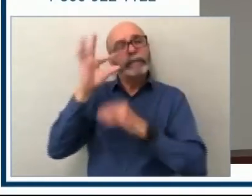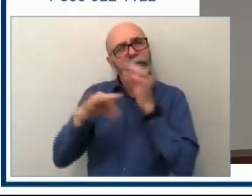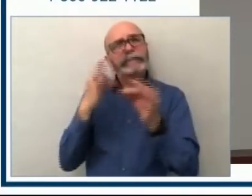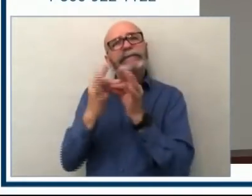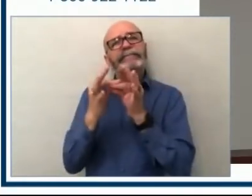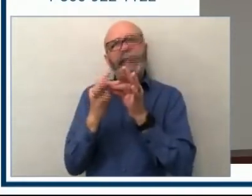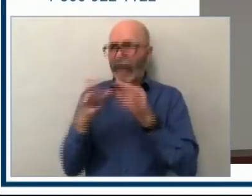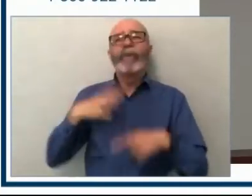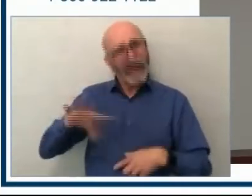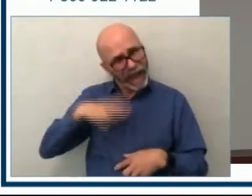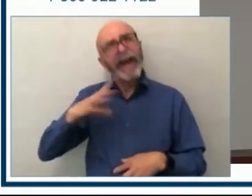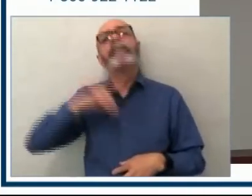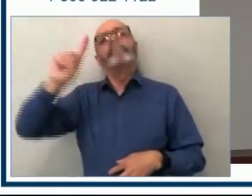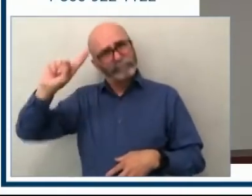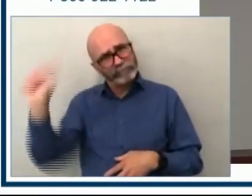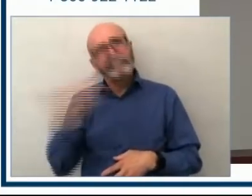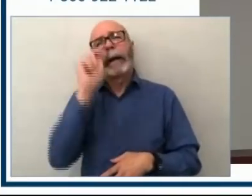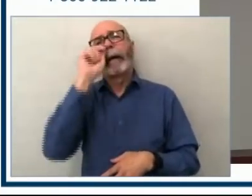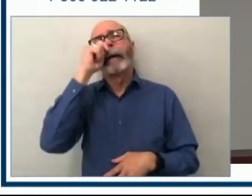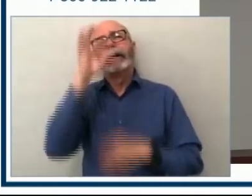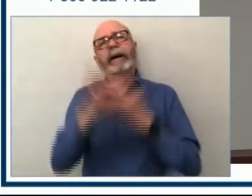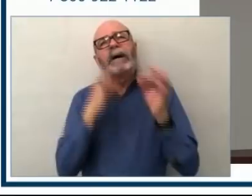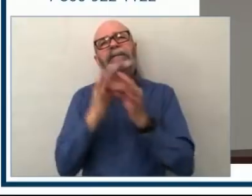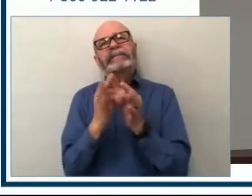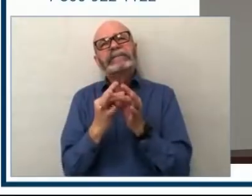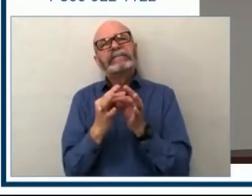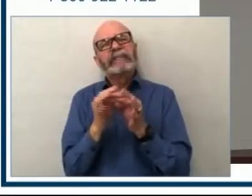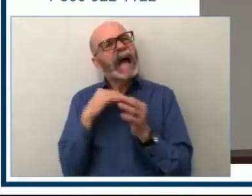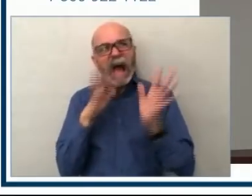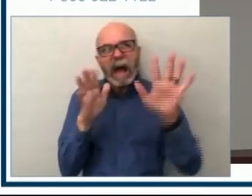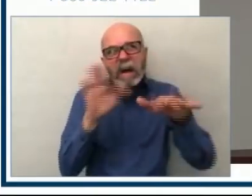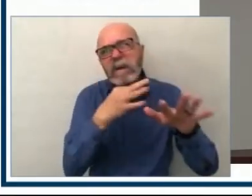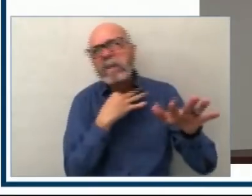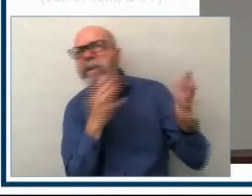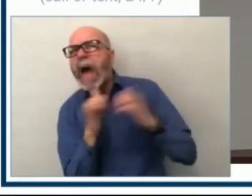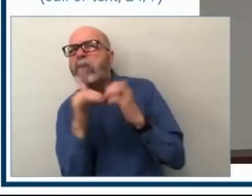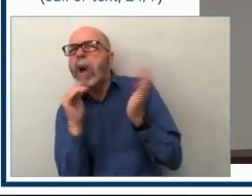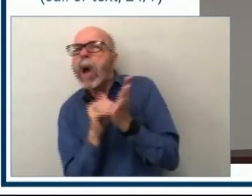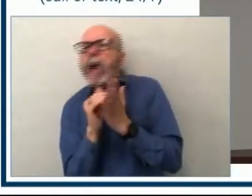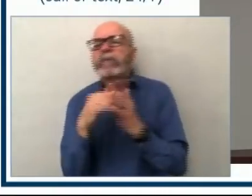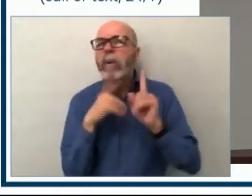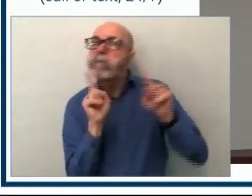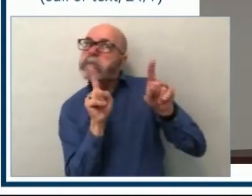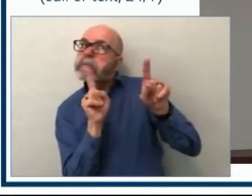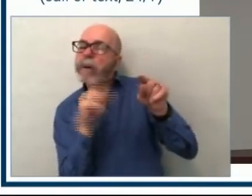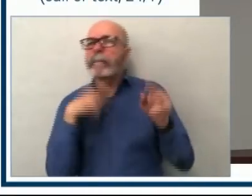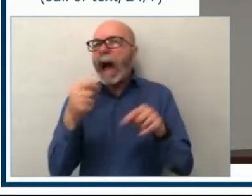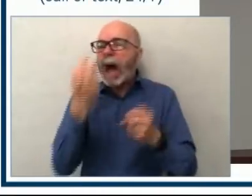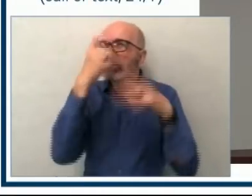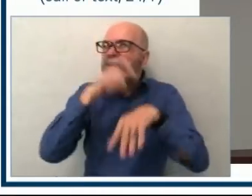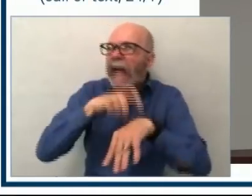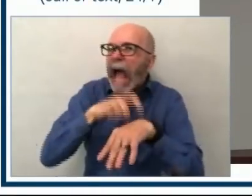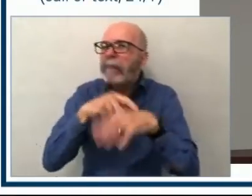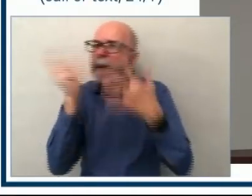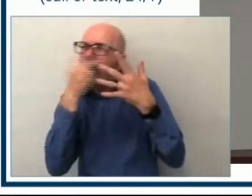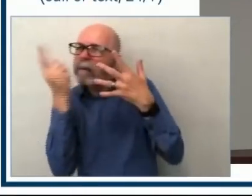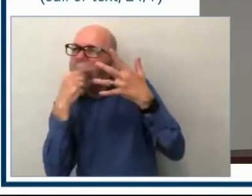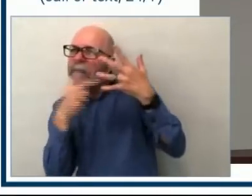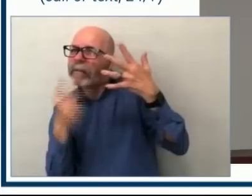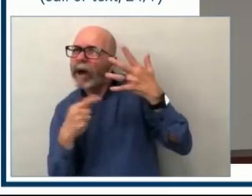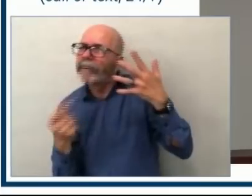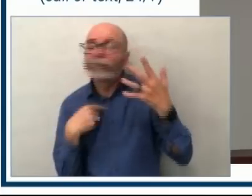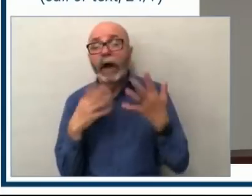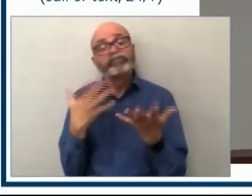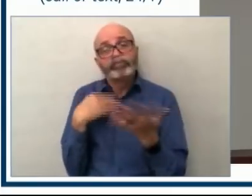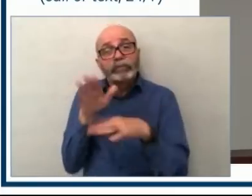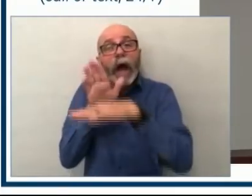how often should they get tested? So like all other age groups, the advice that I can give that if you have more than one